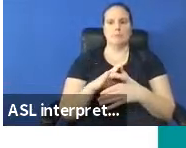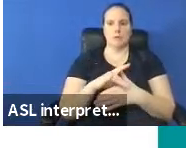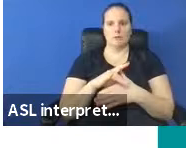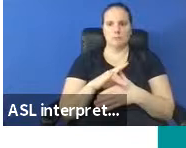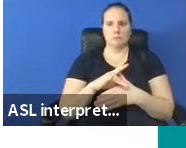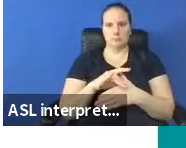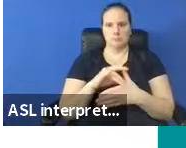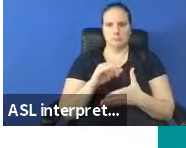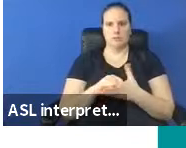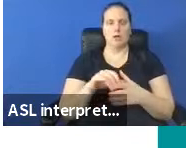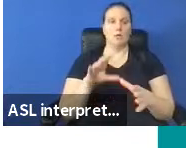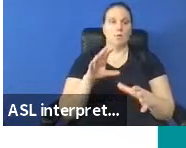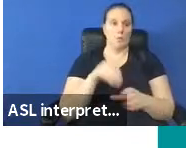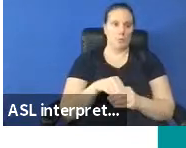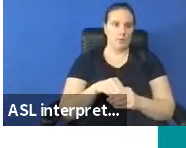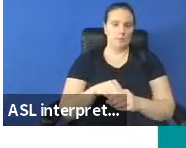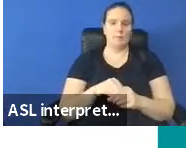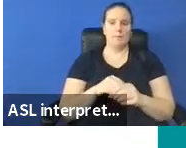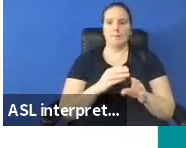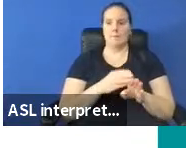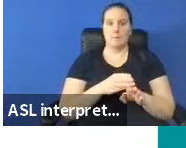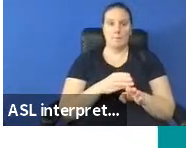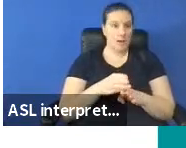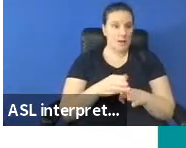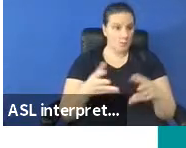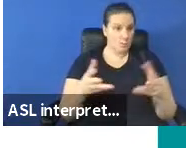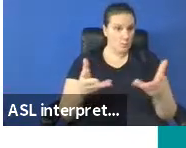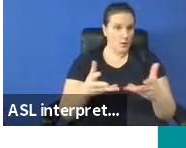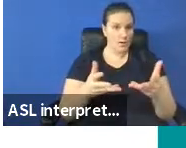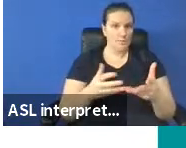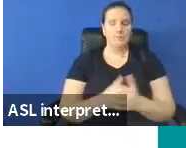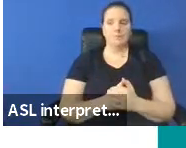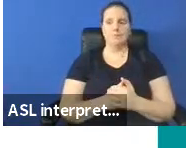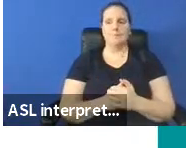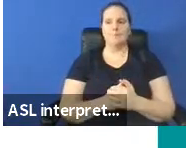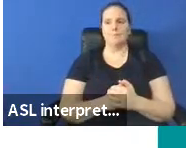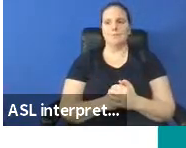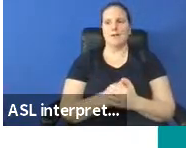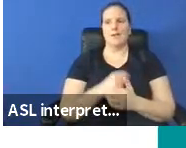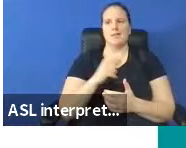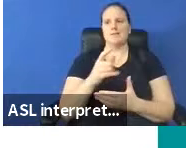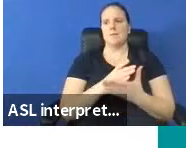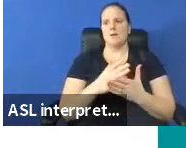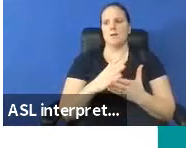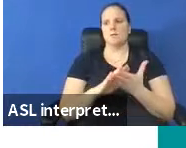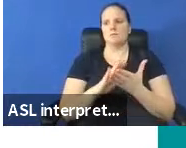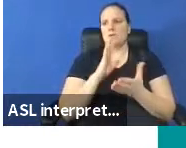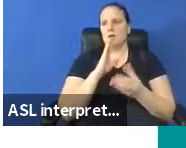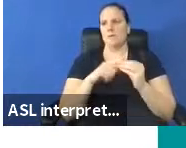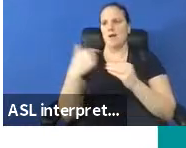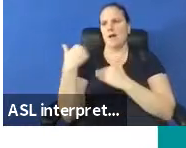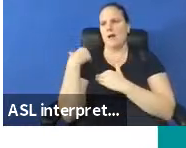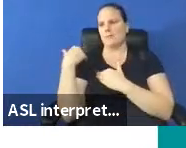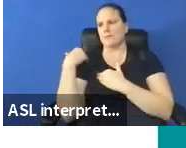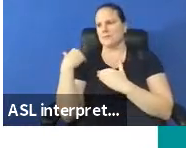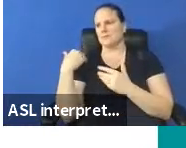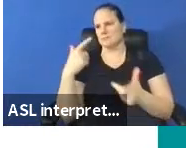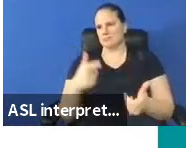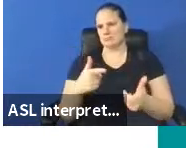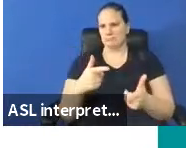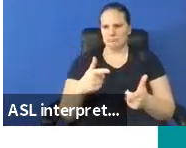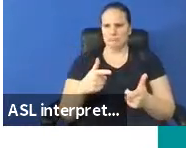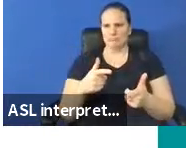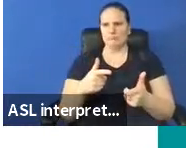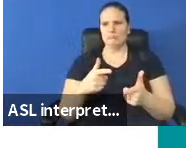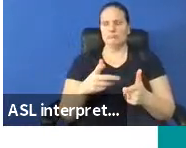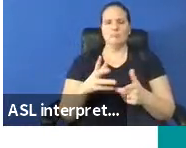been incorporated. The main thing is this section on accountability mechanisms, and Emily is going to